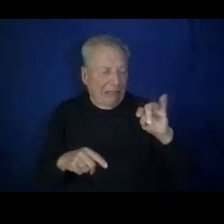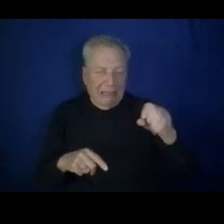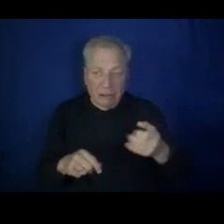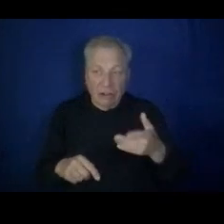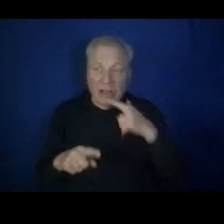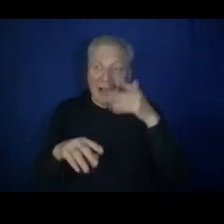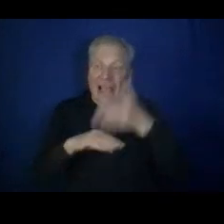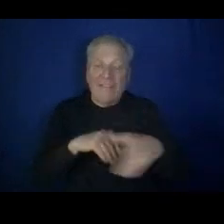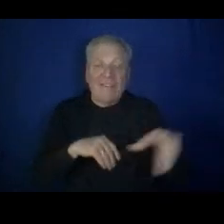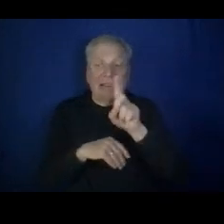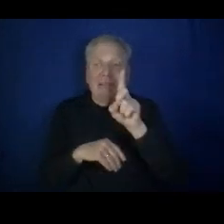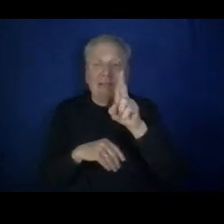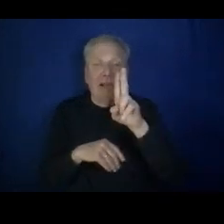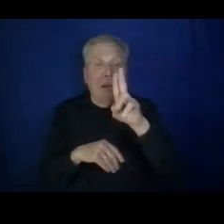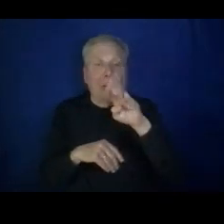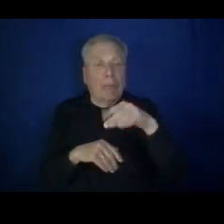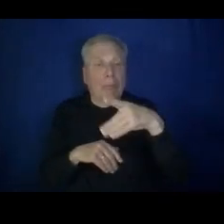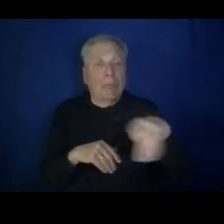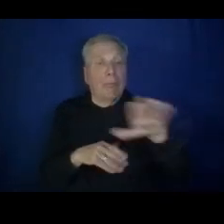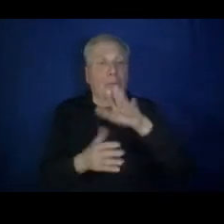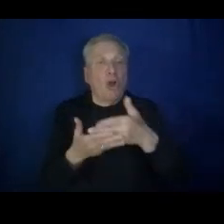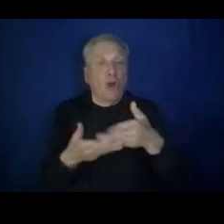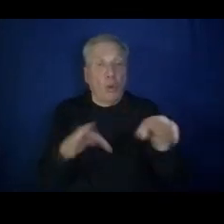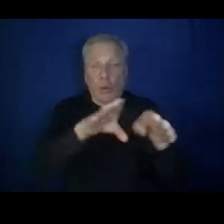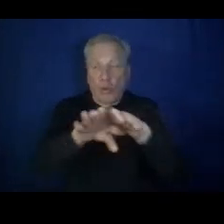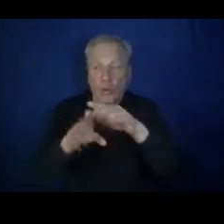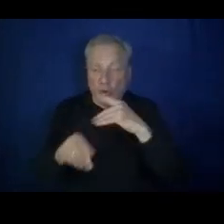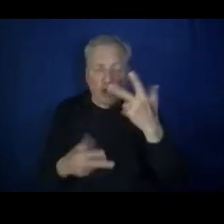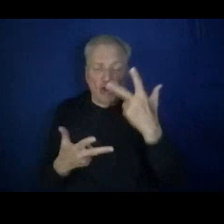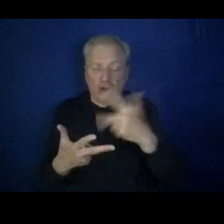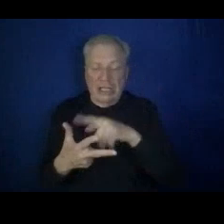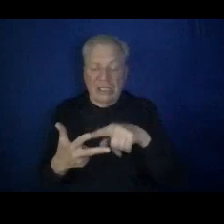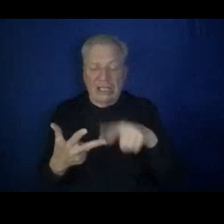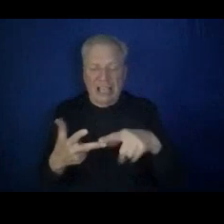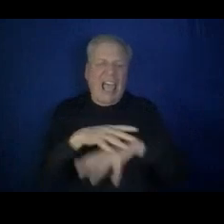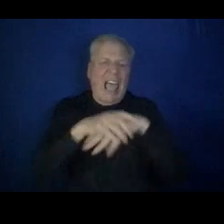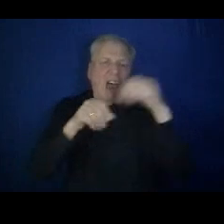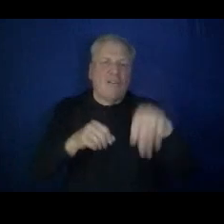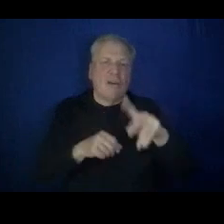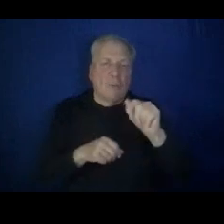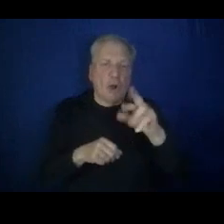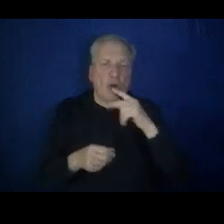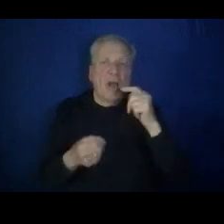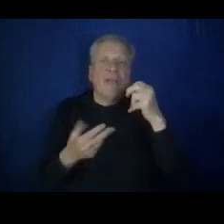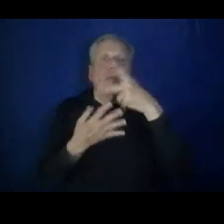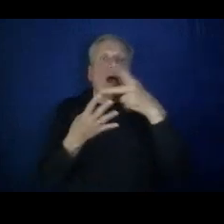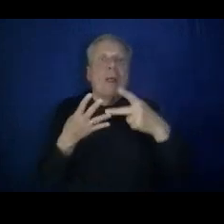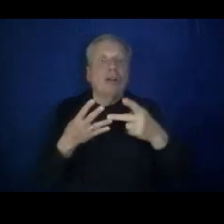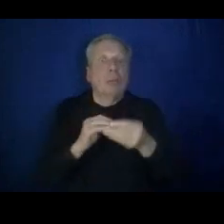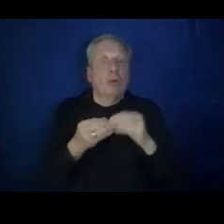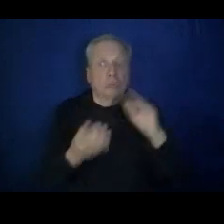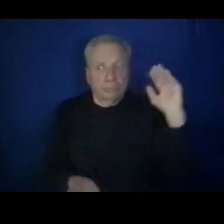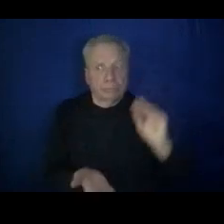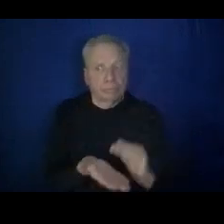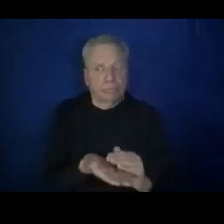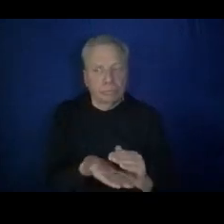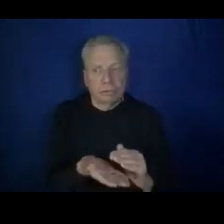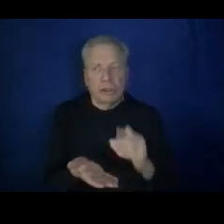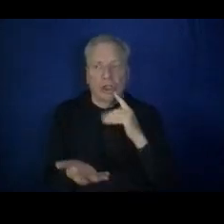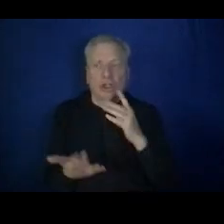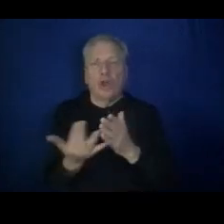were closed, 3 dumps outside the park, the population declined through the